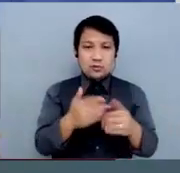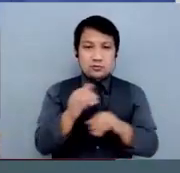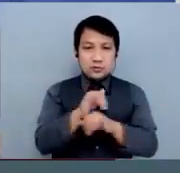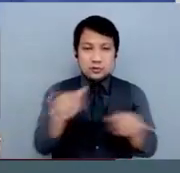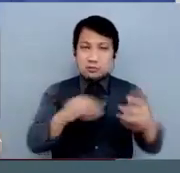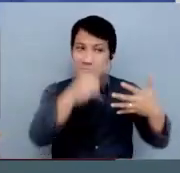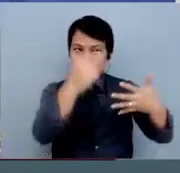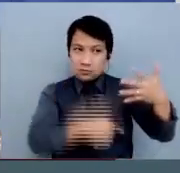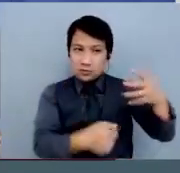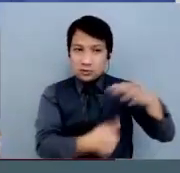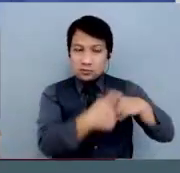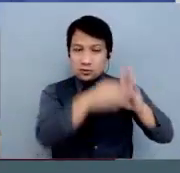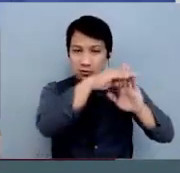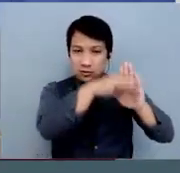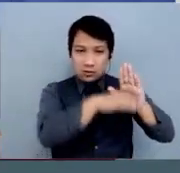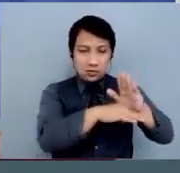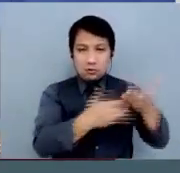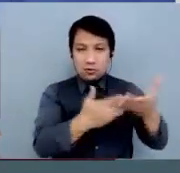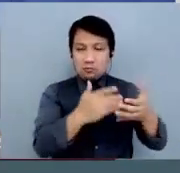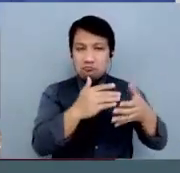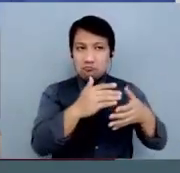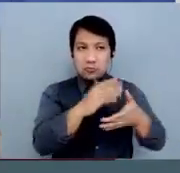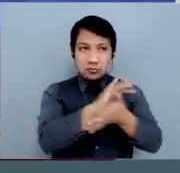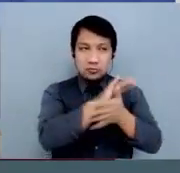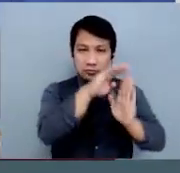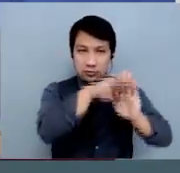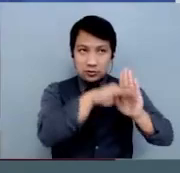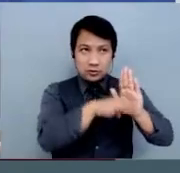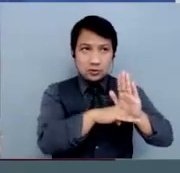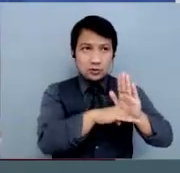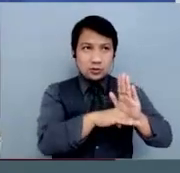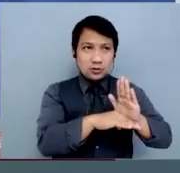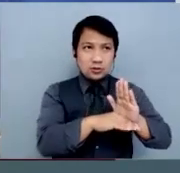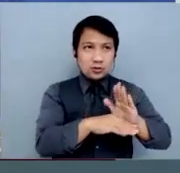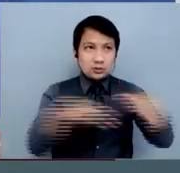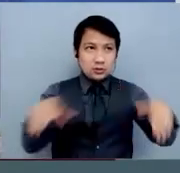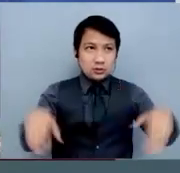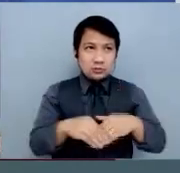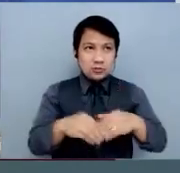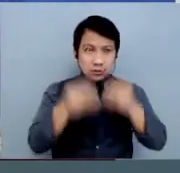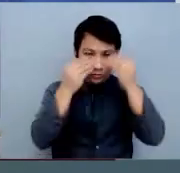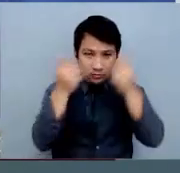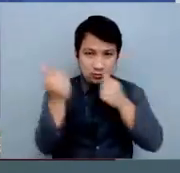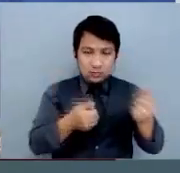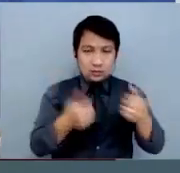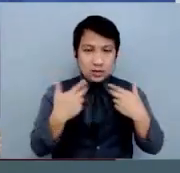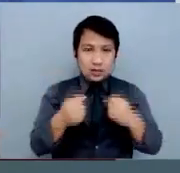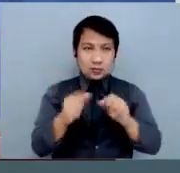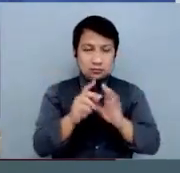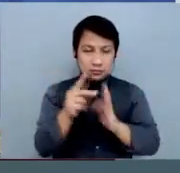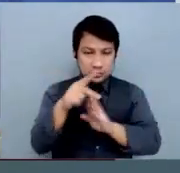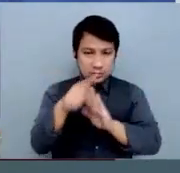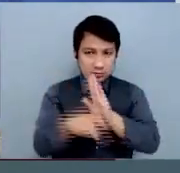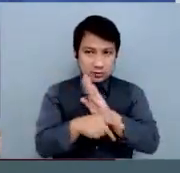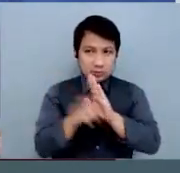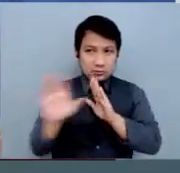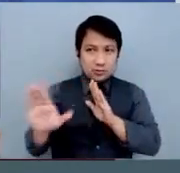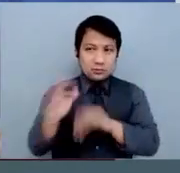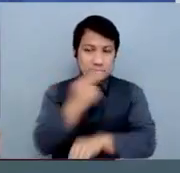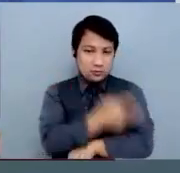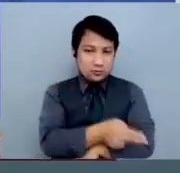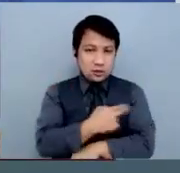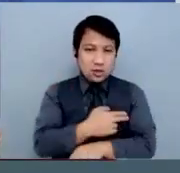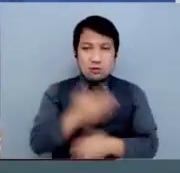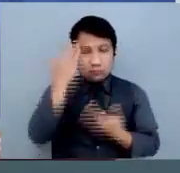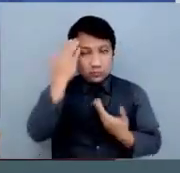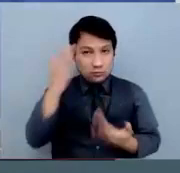symptoms, and they should be also monitored that they should be wearing and following the health protocol while they are in the hospitals, because we